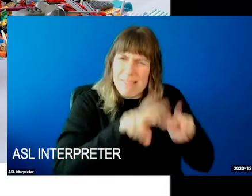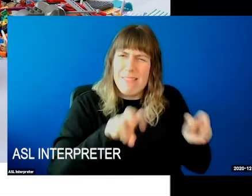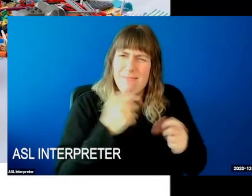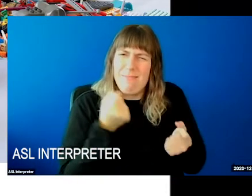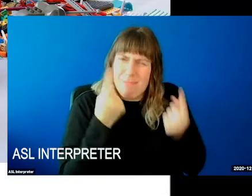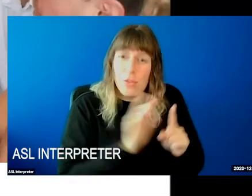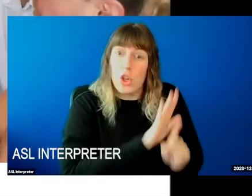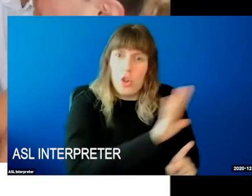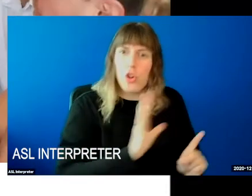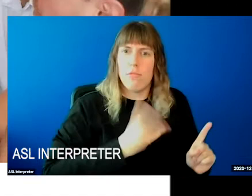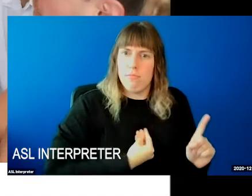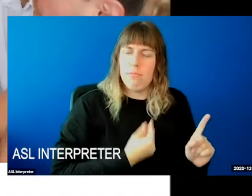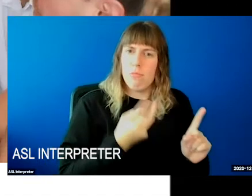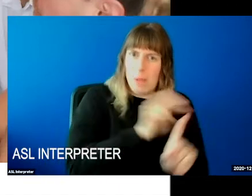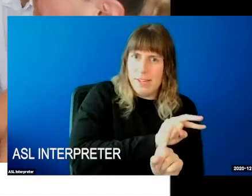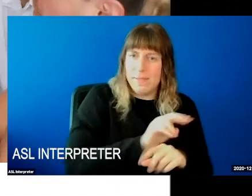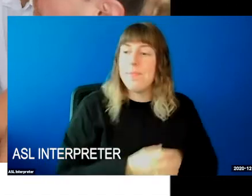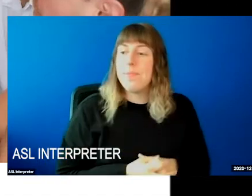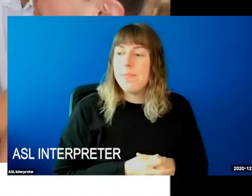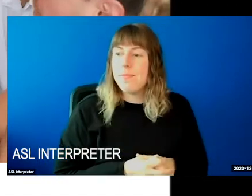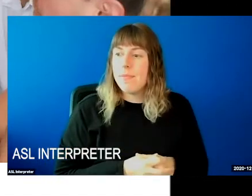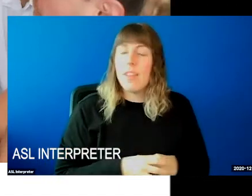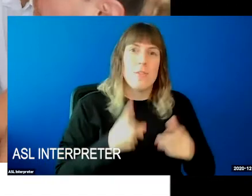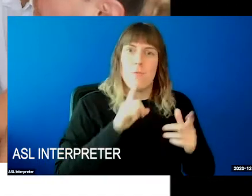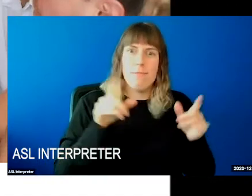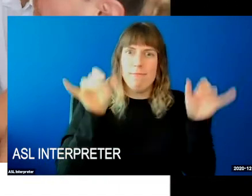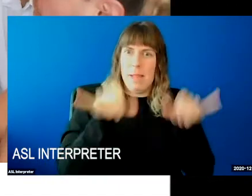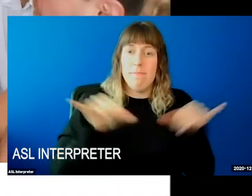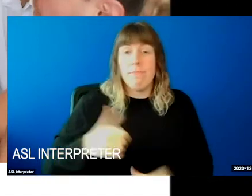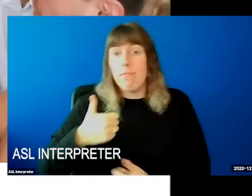what she's saying? And this went on with people from the army and